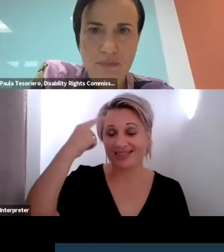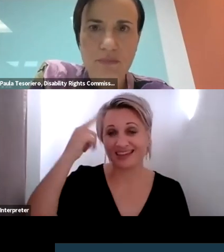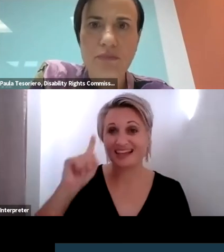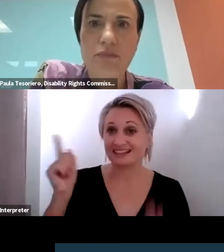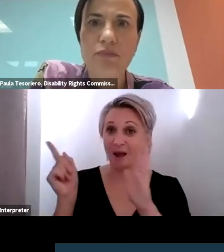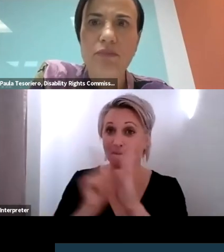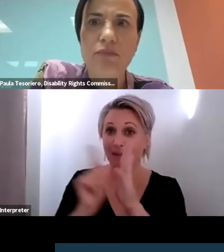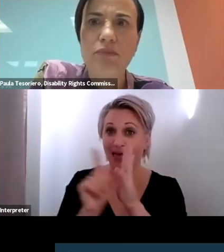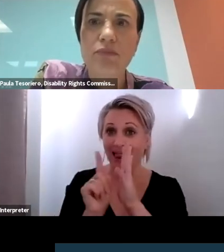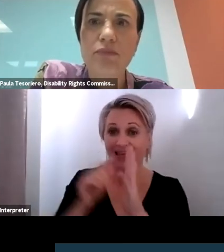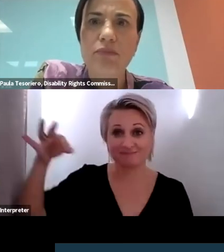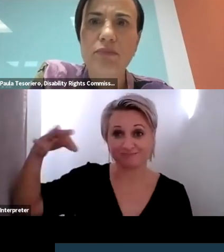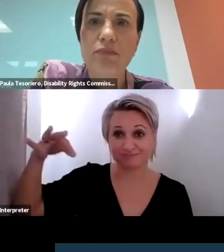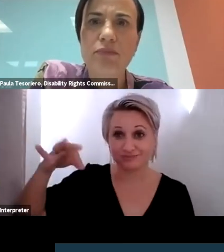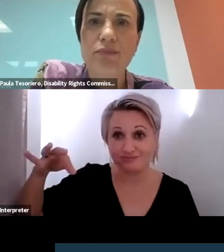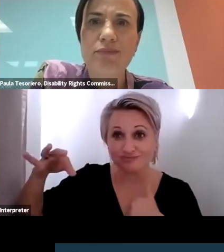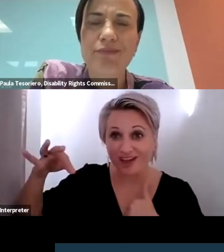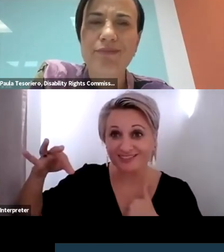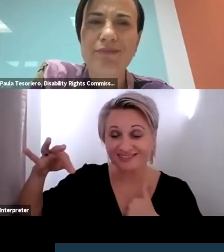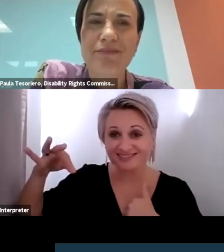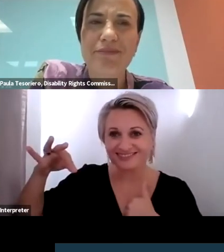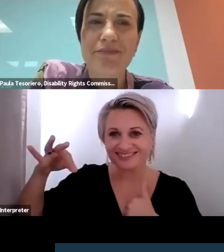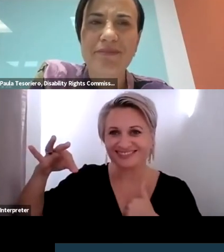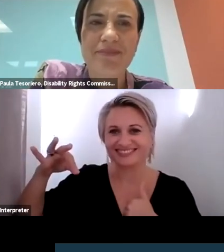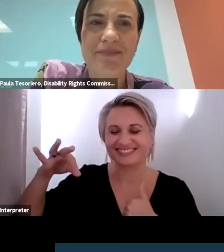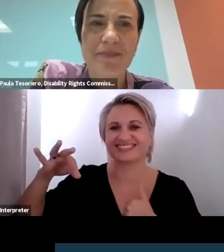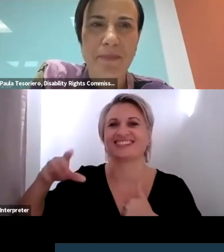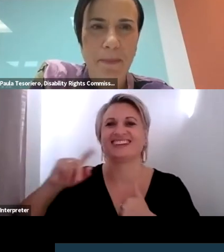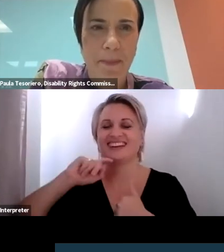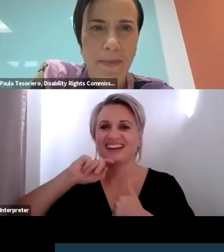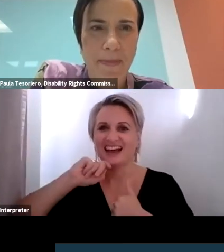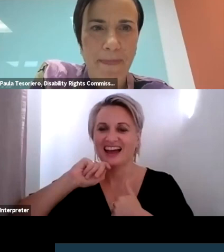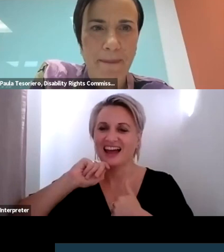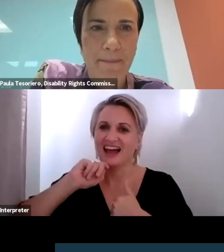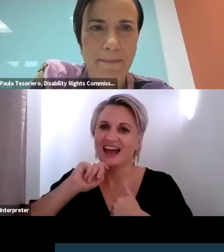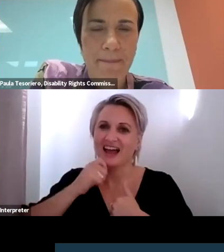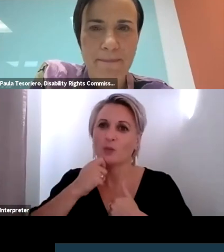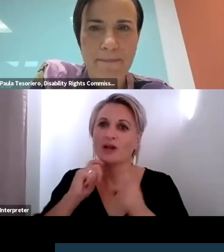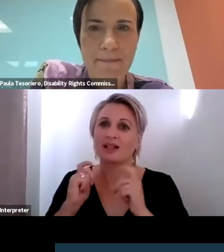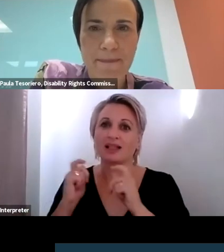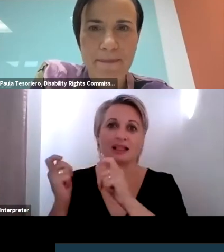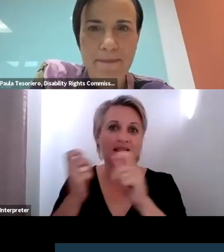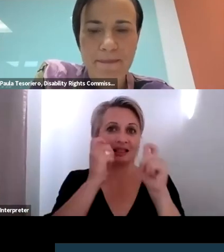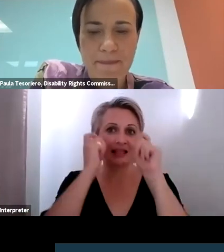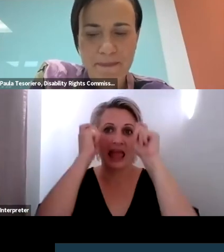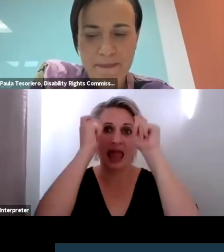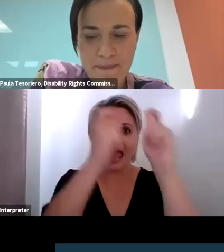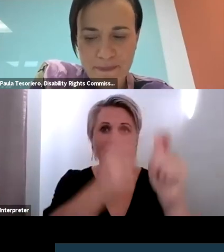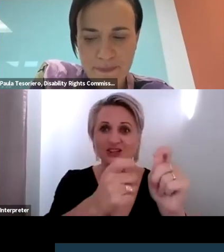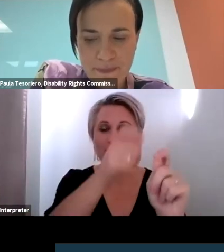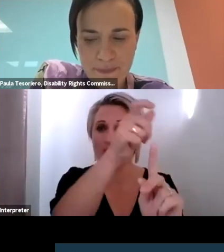Is that right, Louise? I'm about to hand the reins back to someone